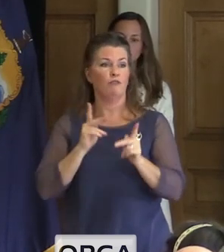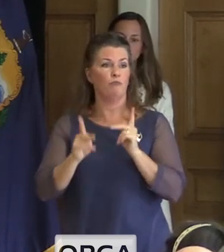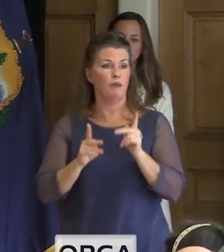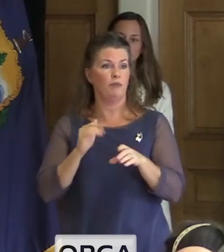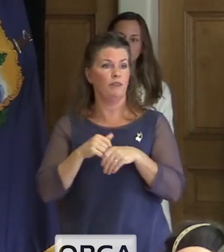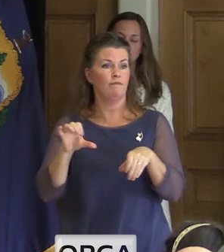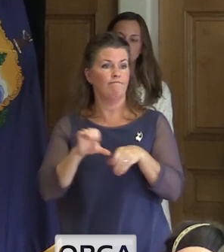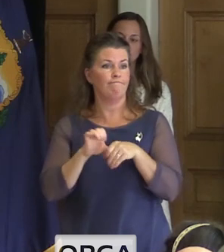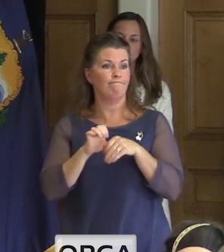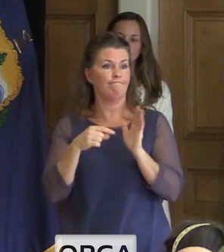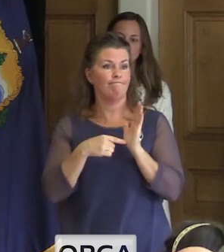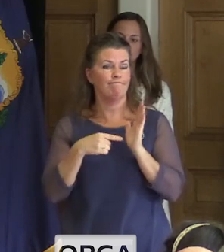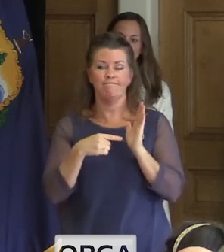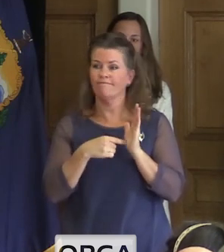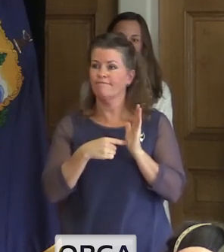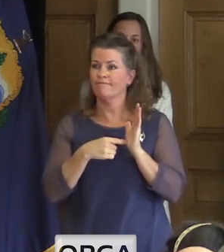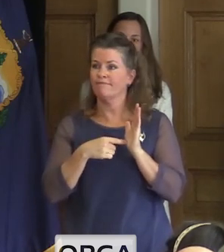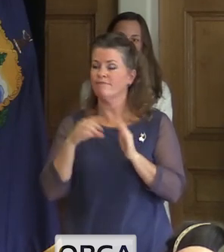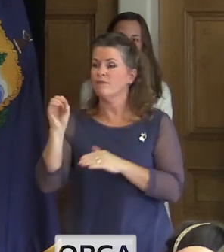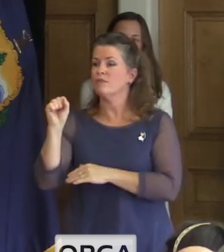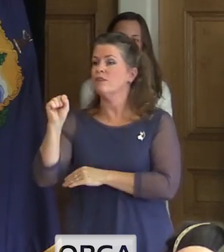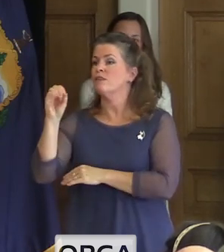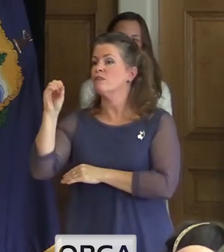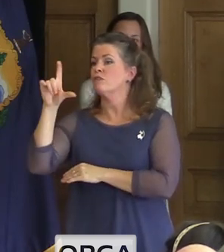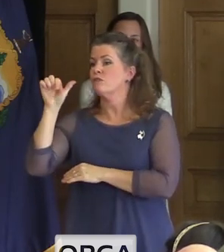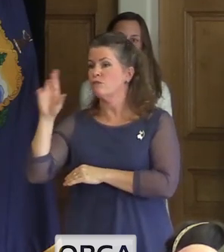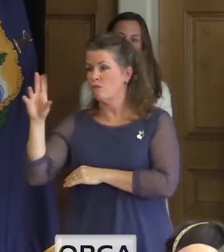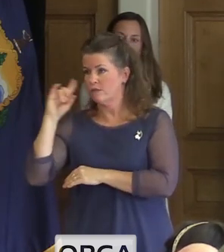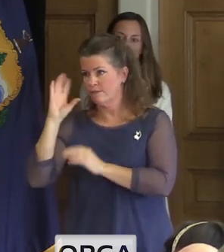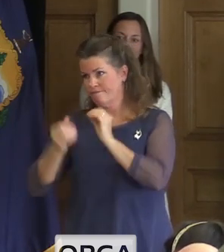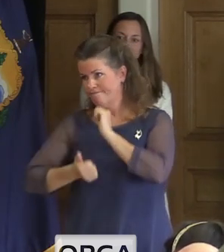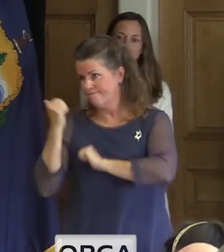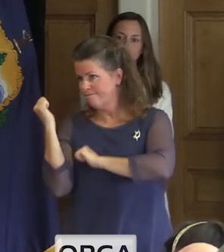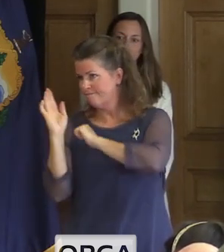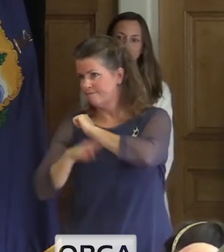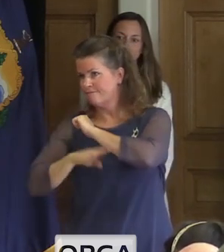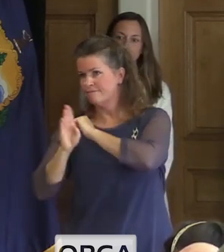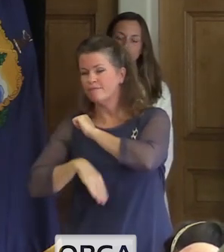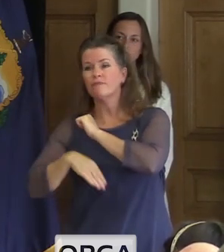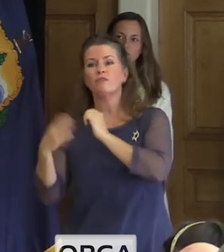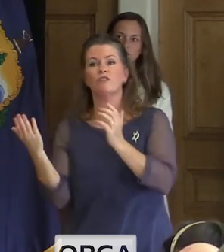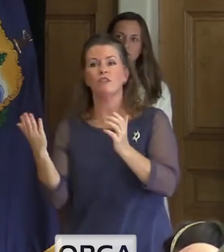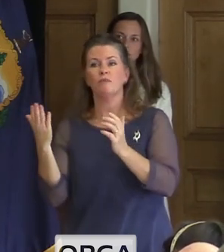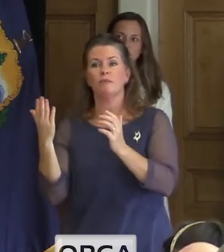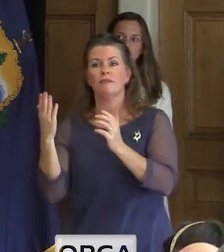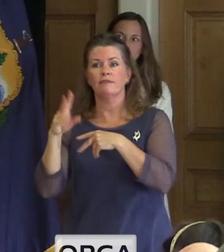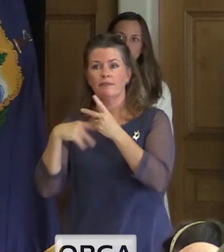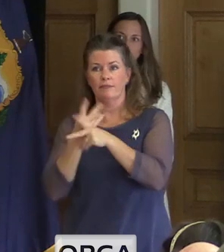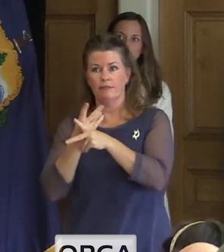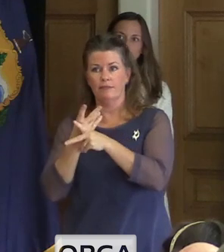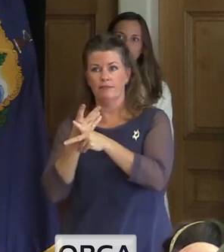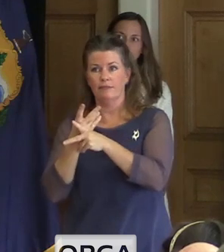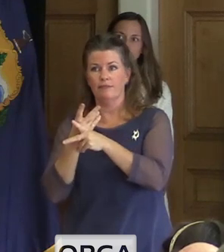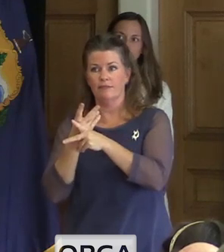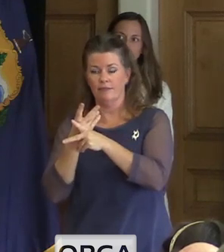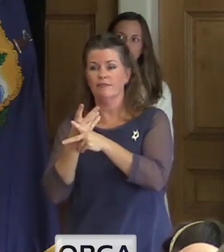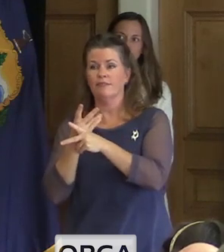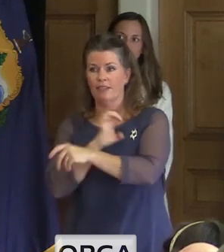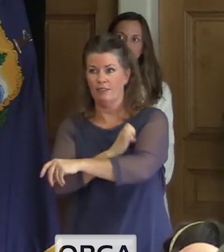bills. Solar is now the cheapest form of new electricity production. And